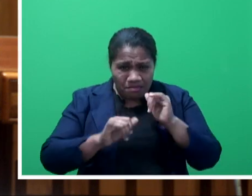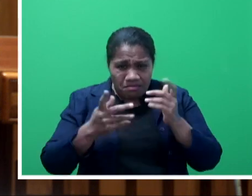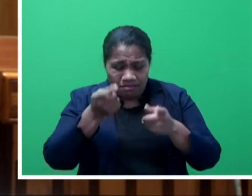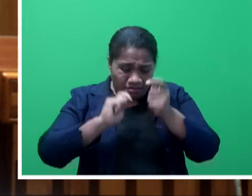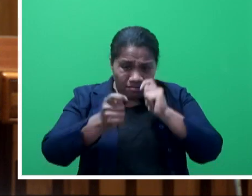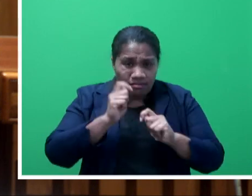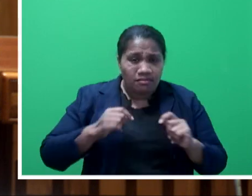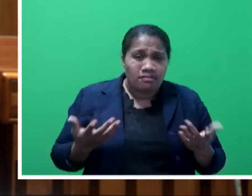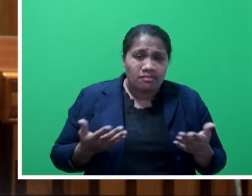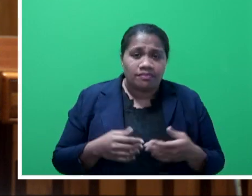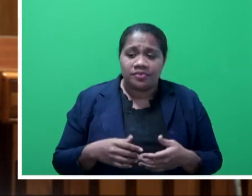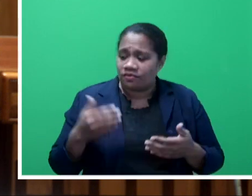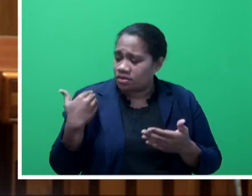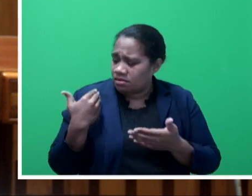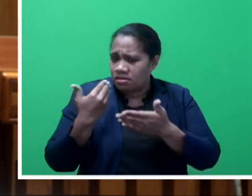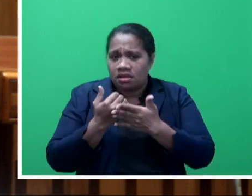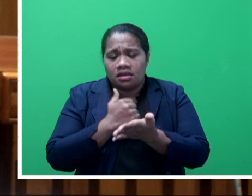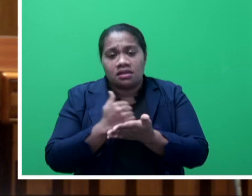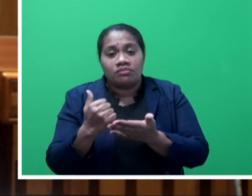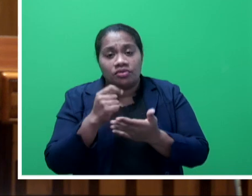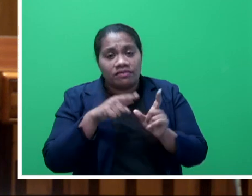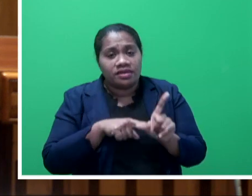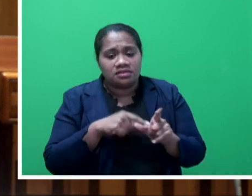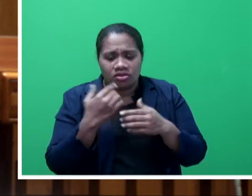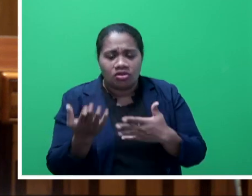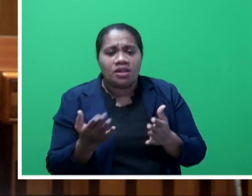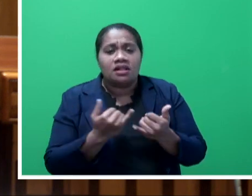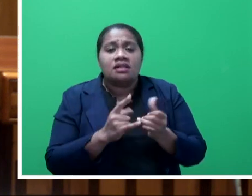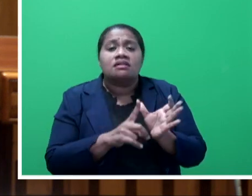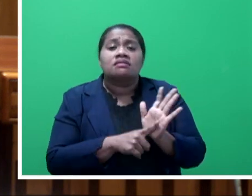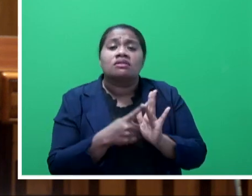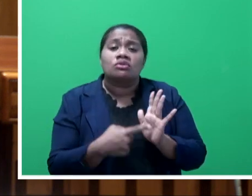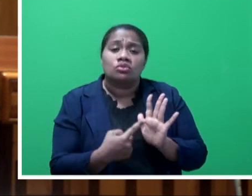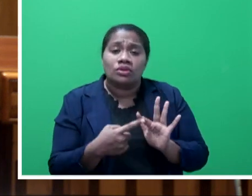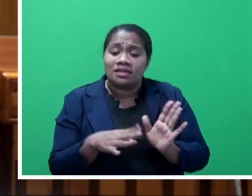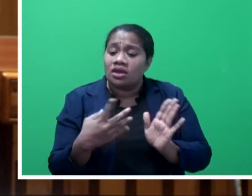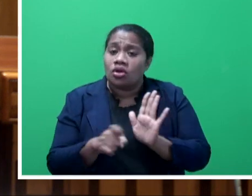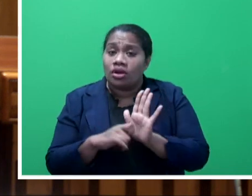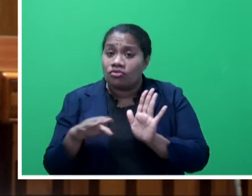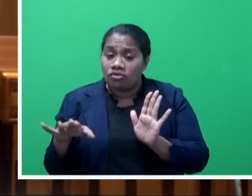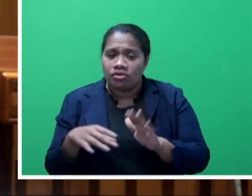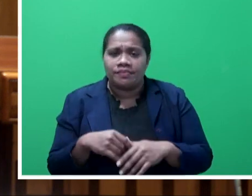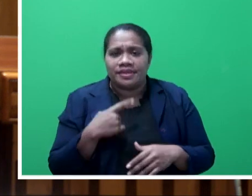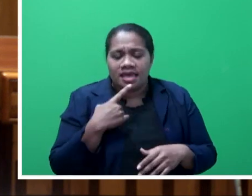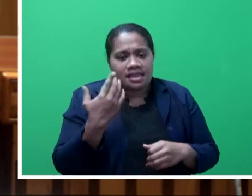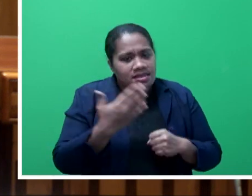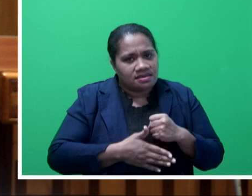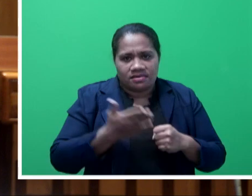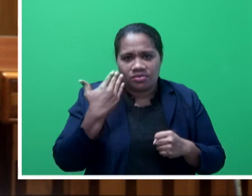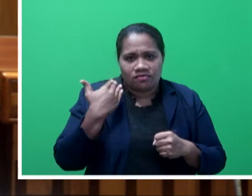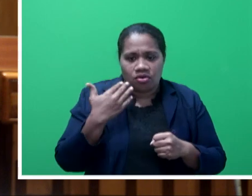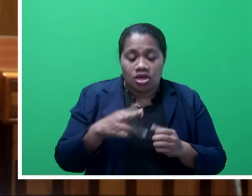and Honorable Salote Rondrondo hopefully will appreciate this, never before in Fiji's history did rural pregnant